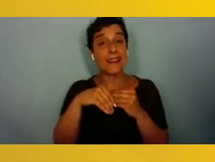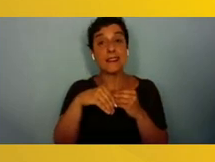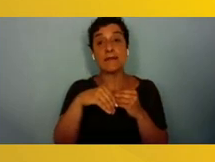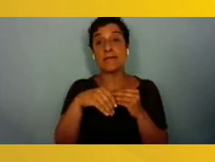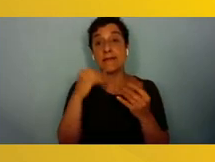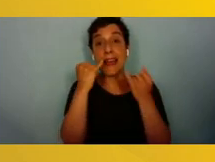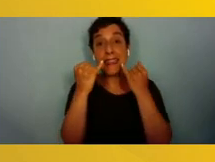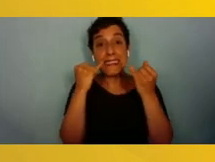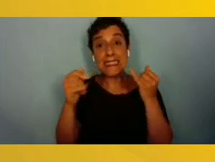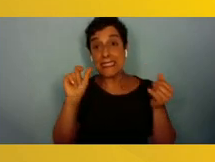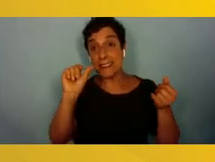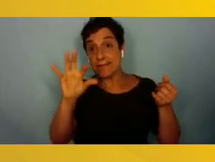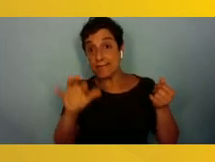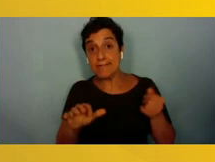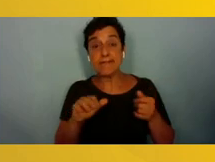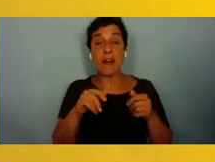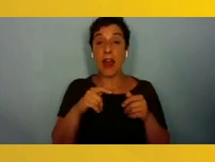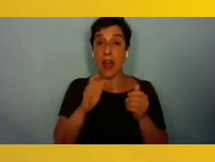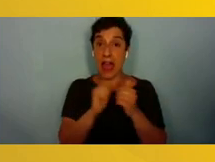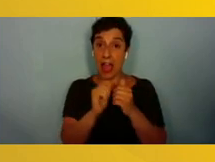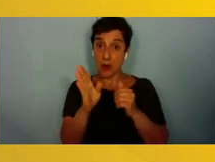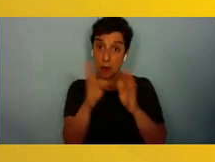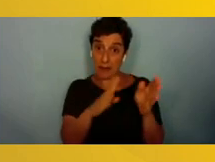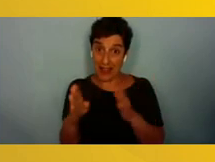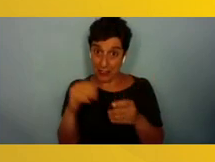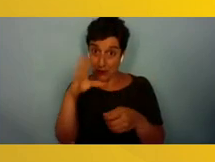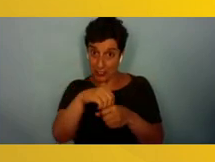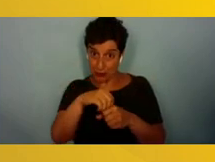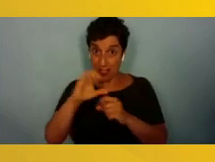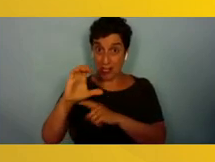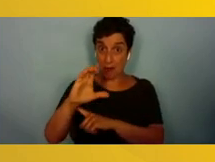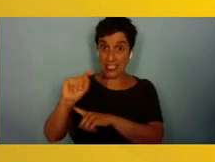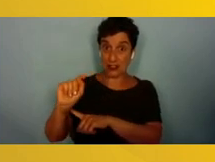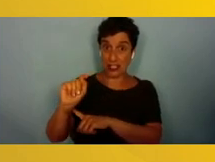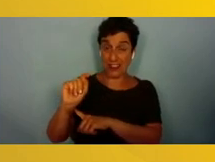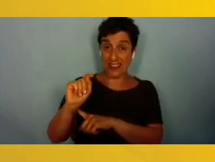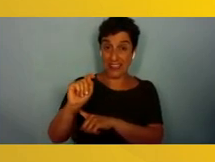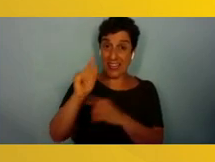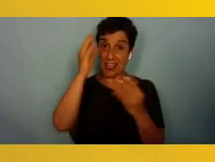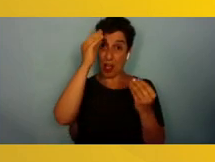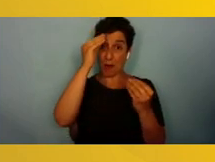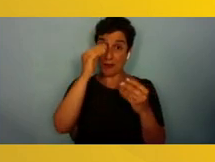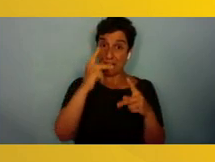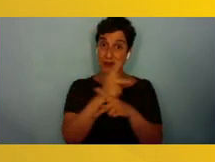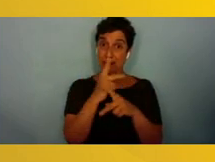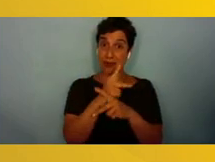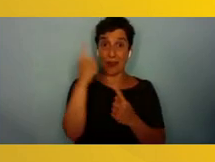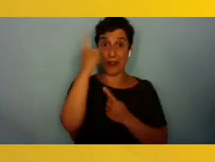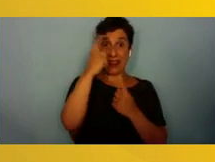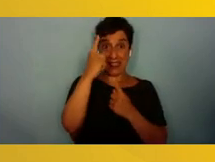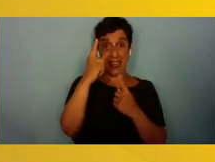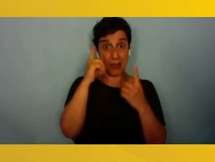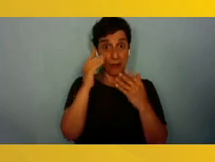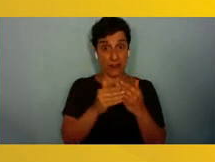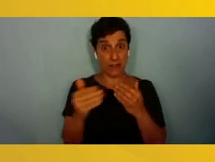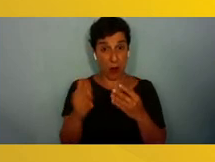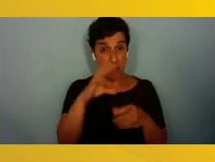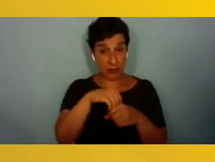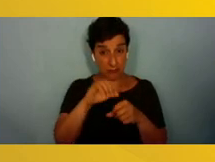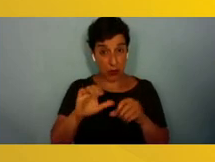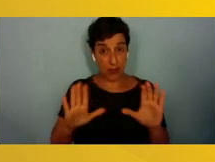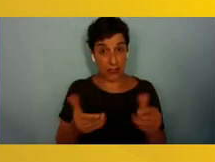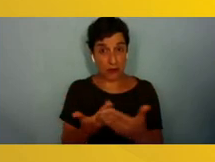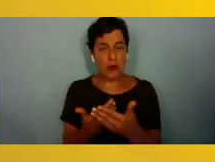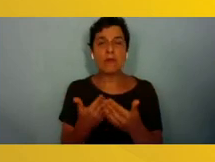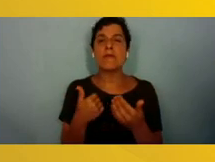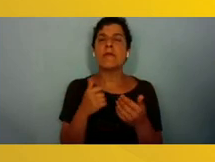in the chat for how you might plan to integrate computational thinking into your own classroom moving forward, I also just